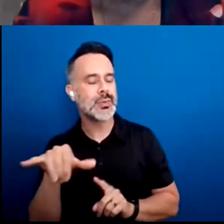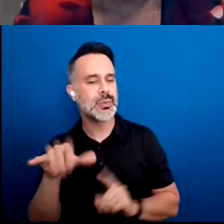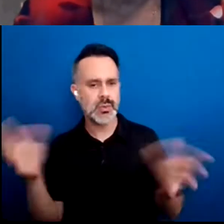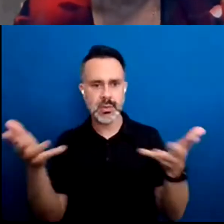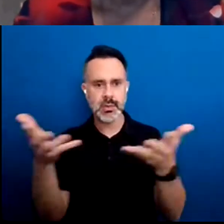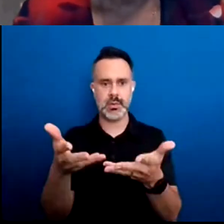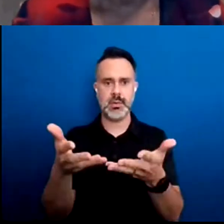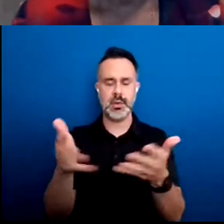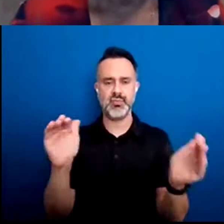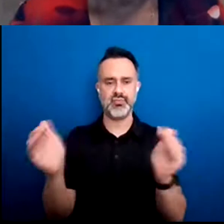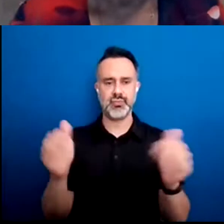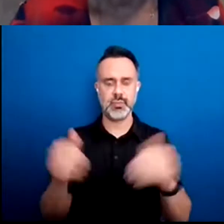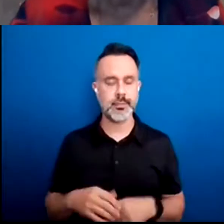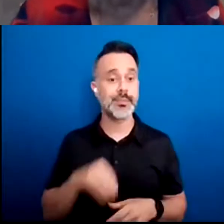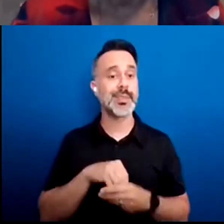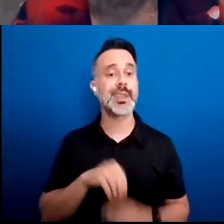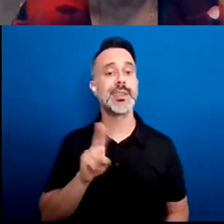UCD, we have